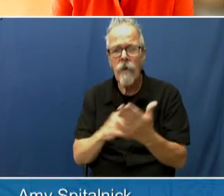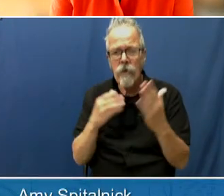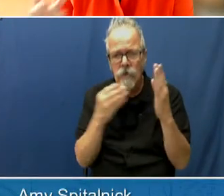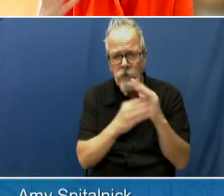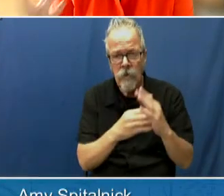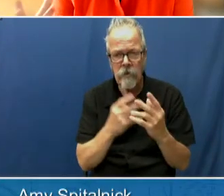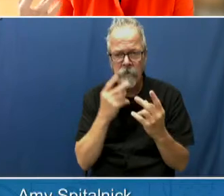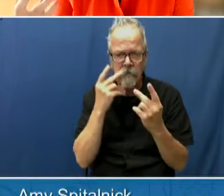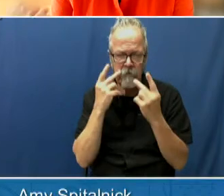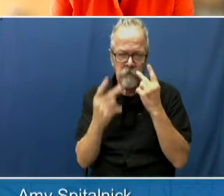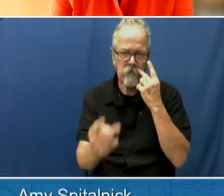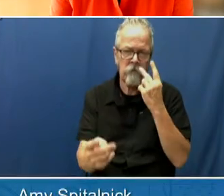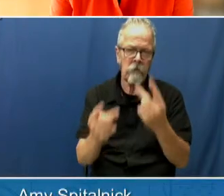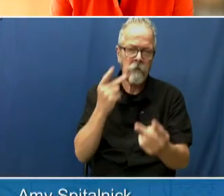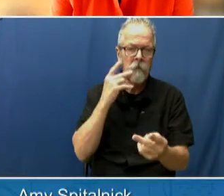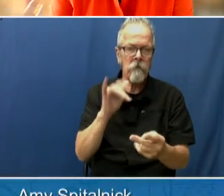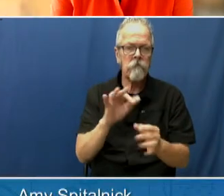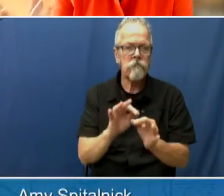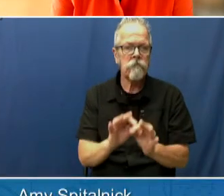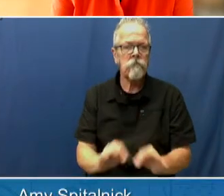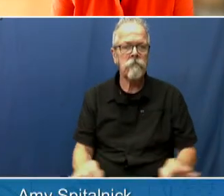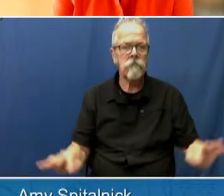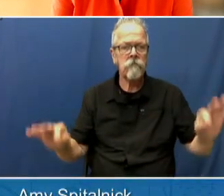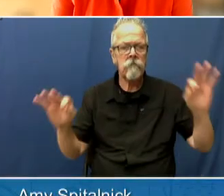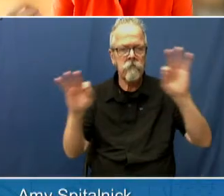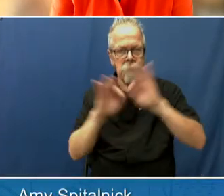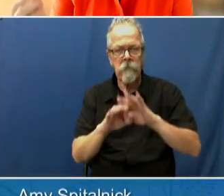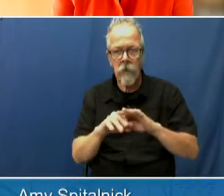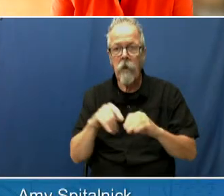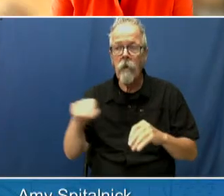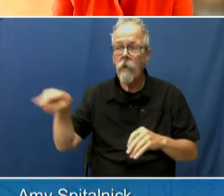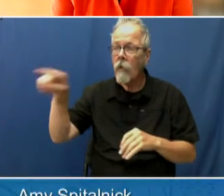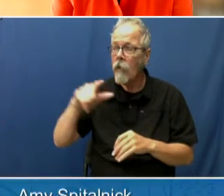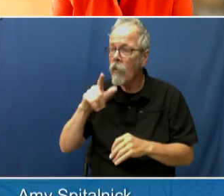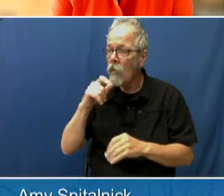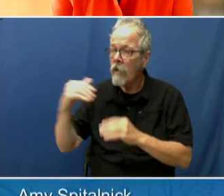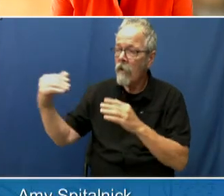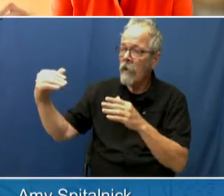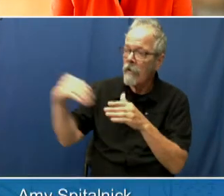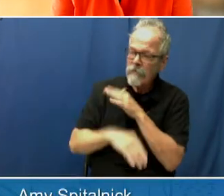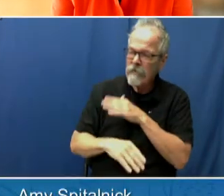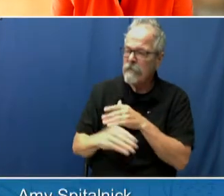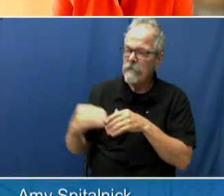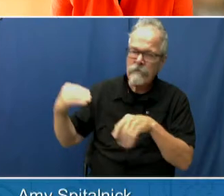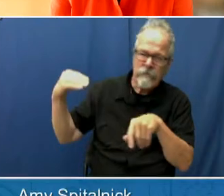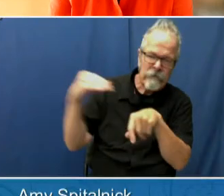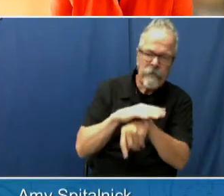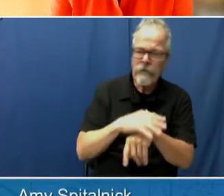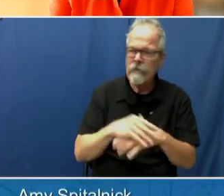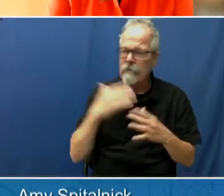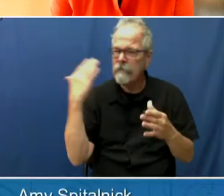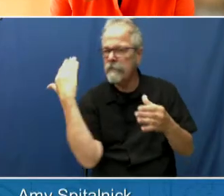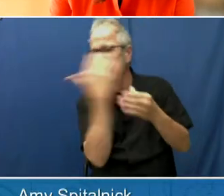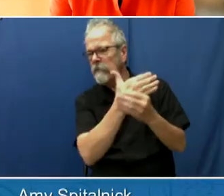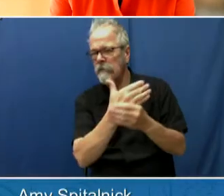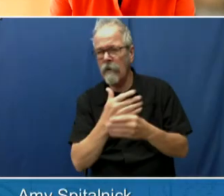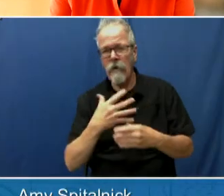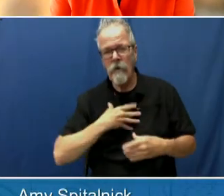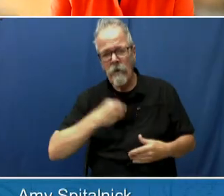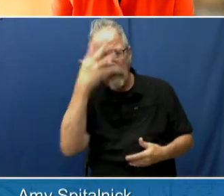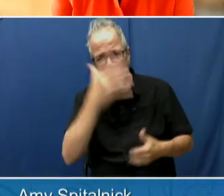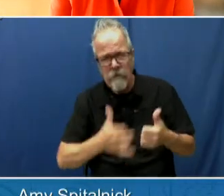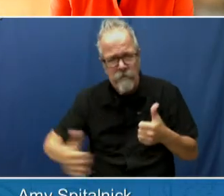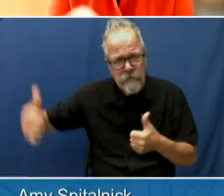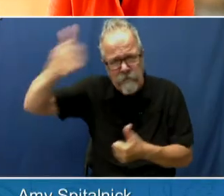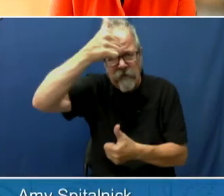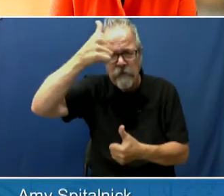those who have been terrorizing Portland, these neo-Nazis and white supremacists came to Charlottesville with a clear goal: racist violence. And of course,